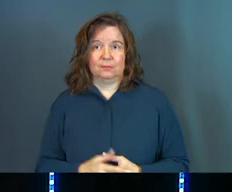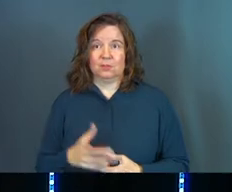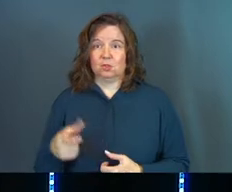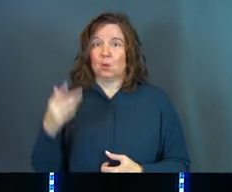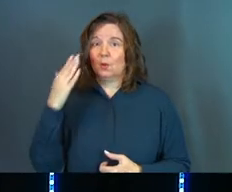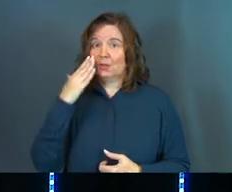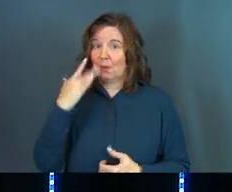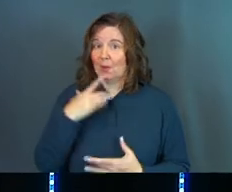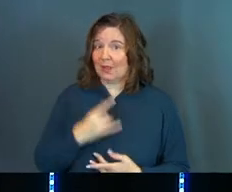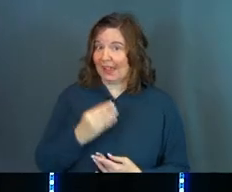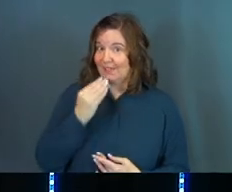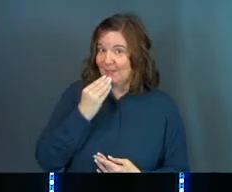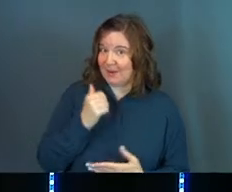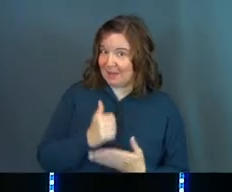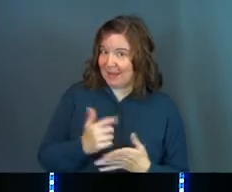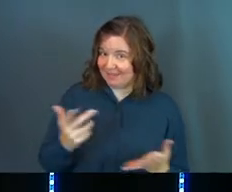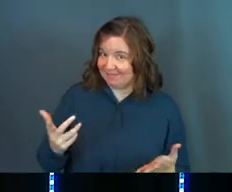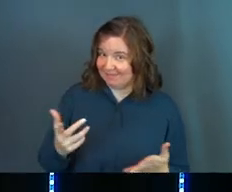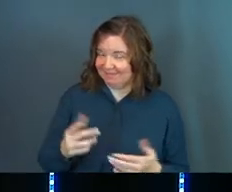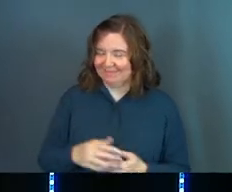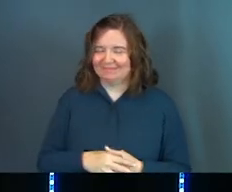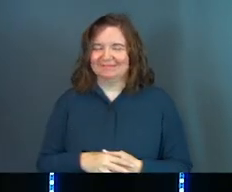So he knows I like food, amen?